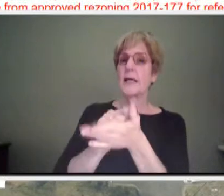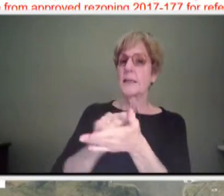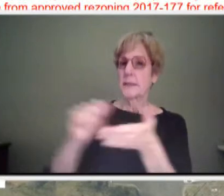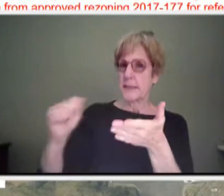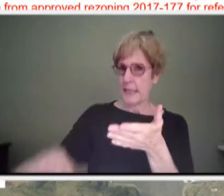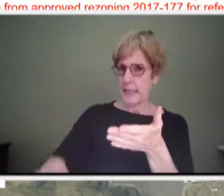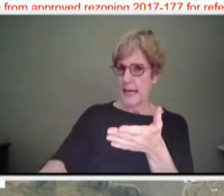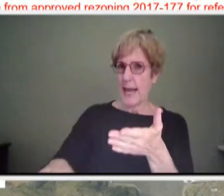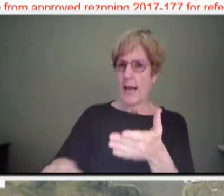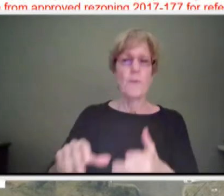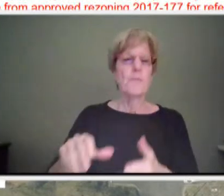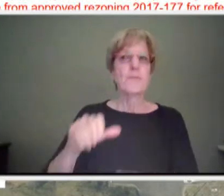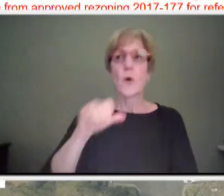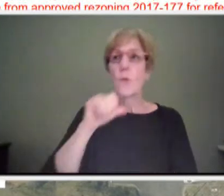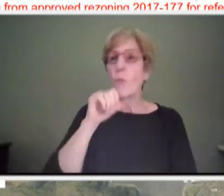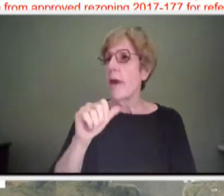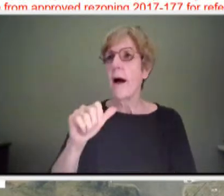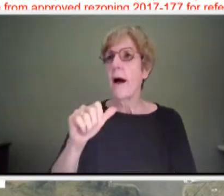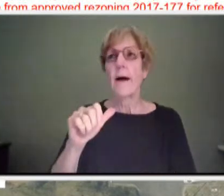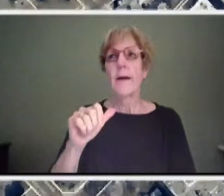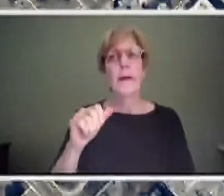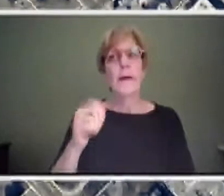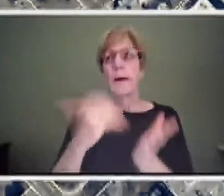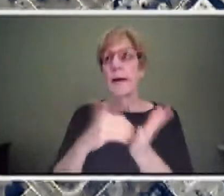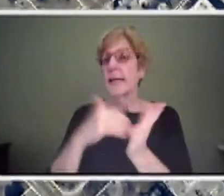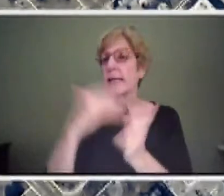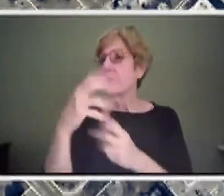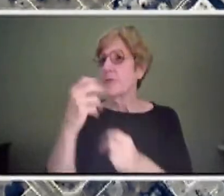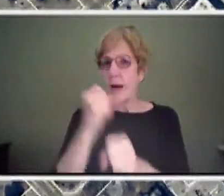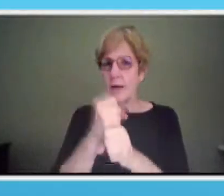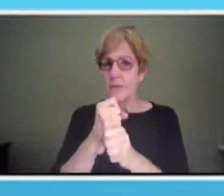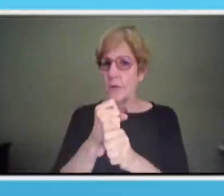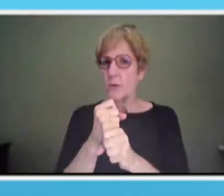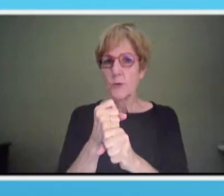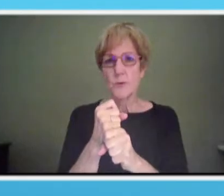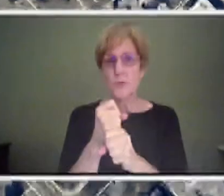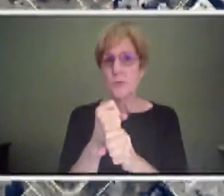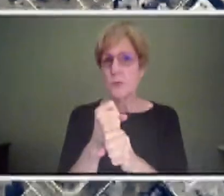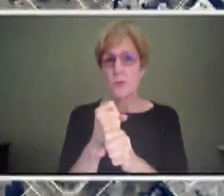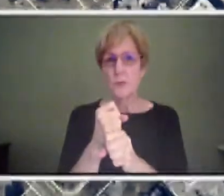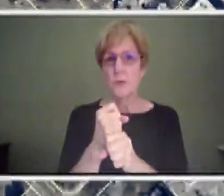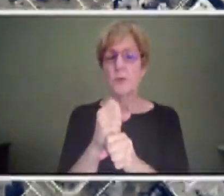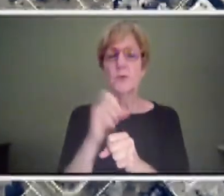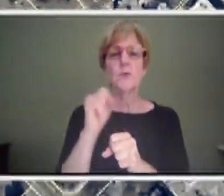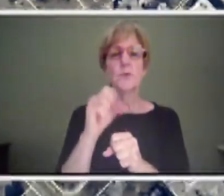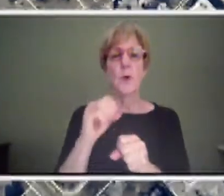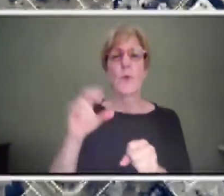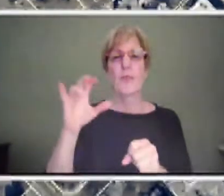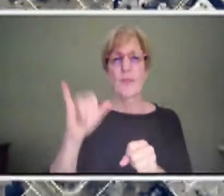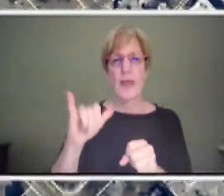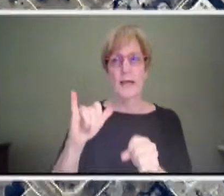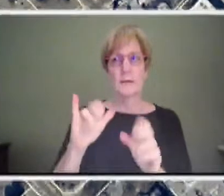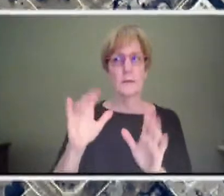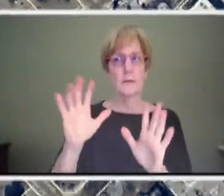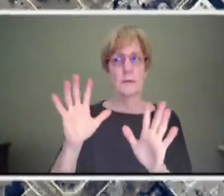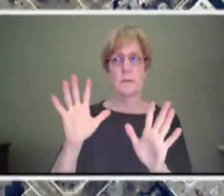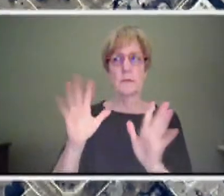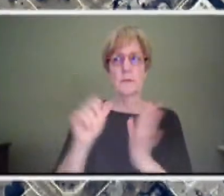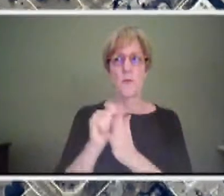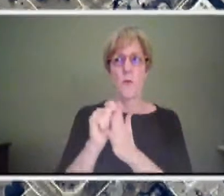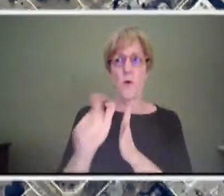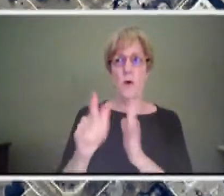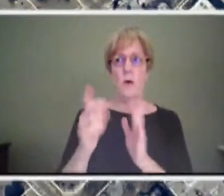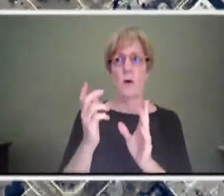not getting to one up another 5 years. So that is the extent. I just wanted to make sure that was very clear